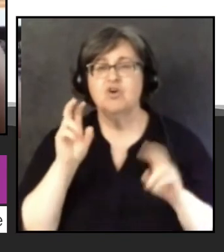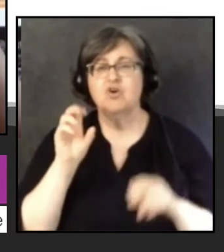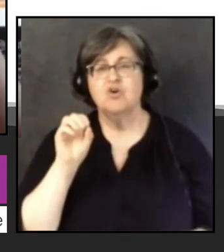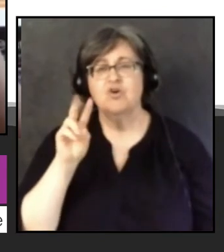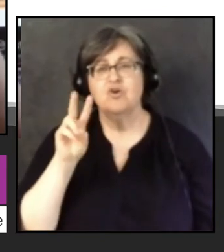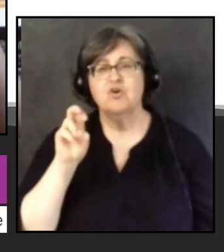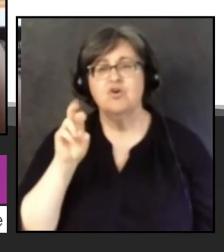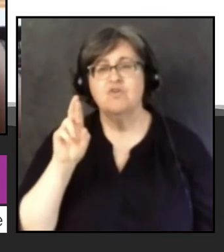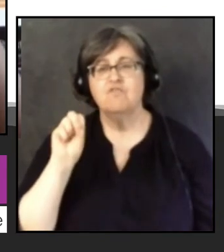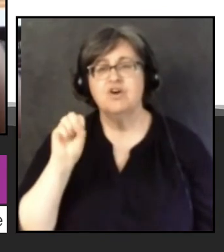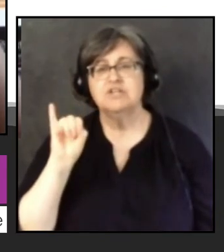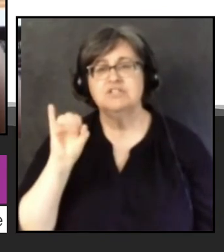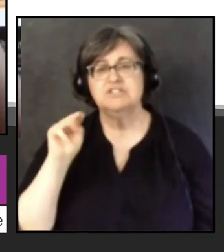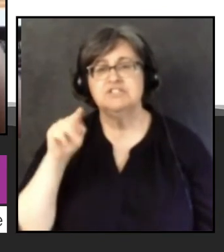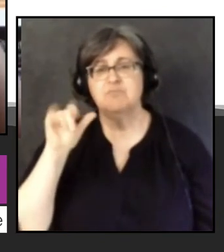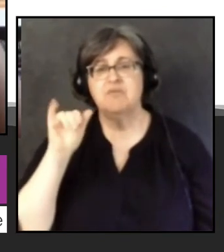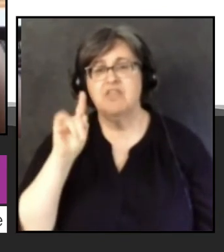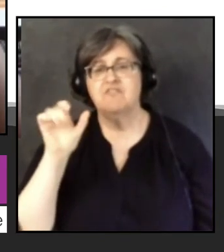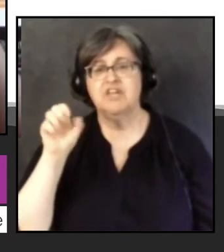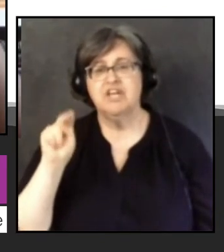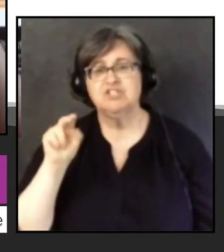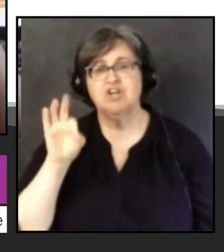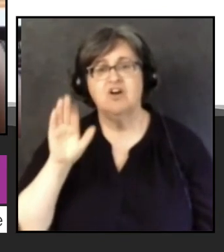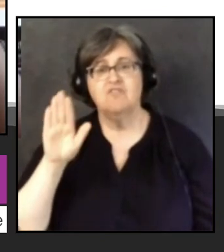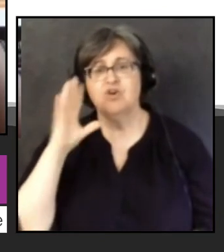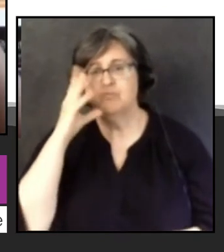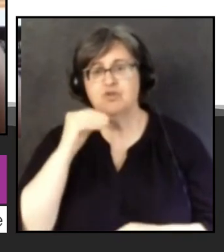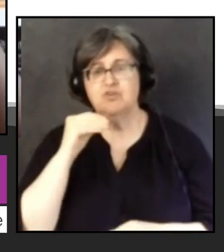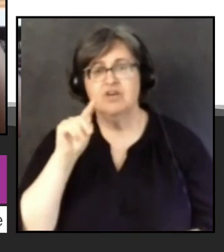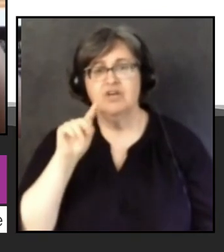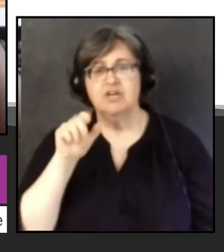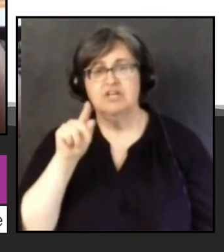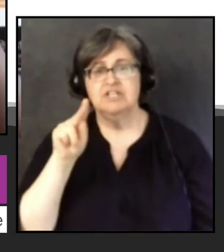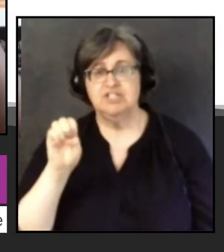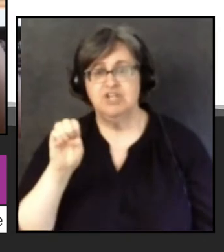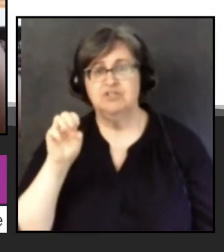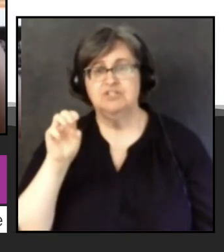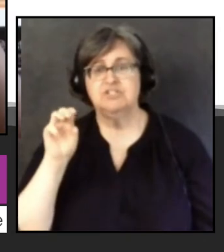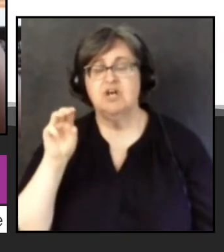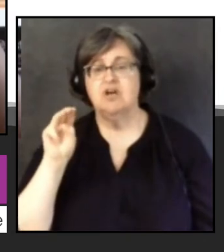Oversimplification of Her Beauty by Terrence Nance, and the transmedia